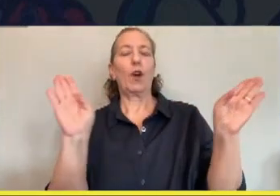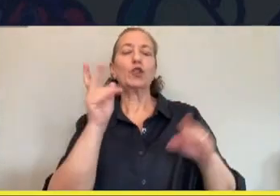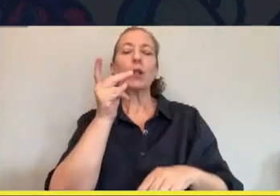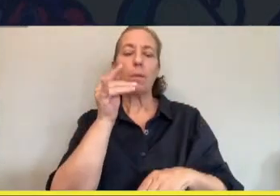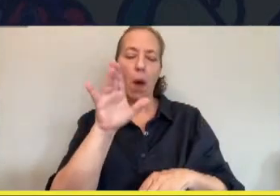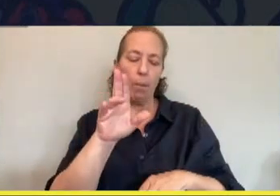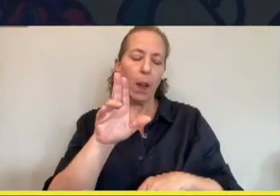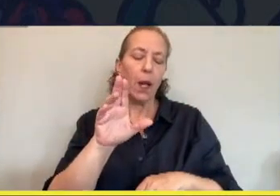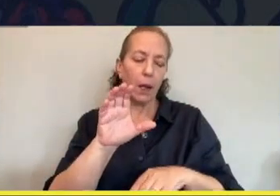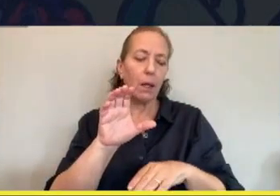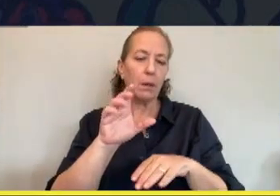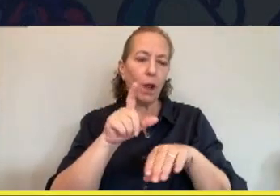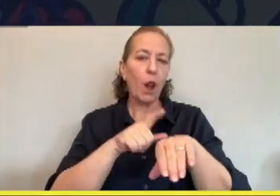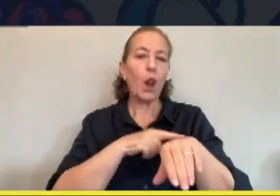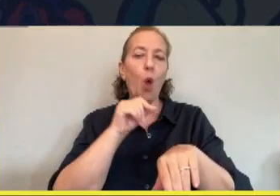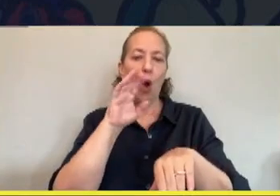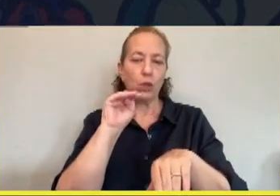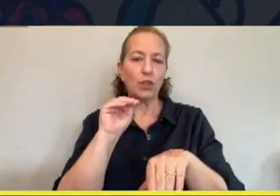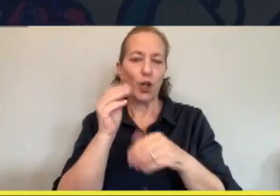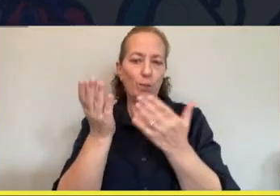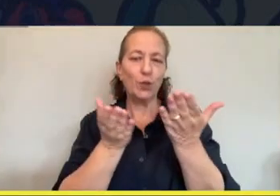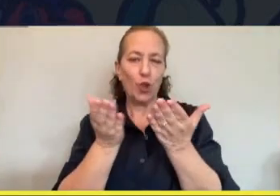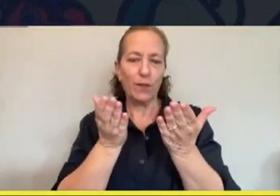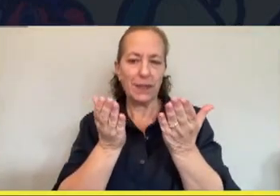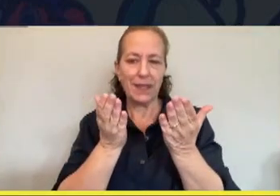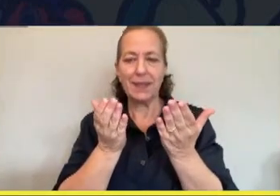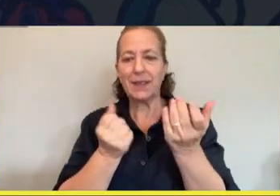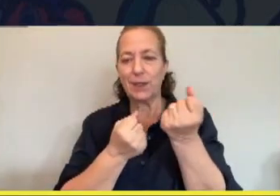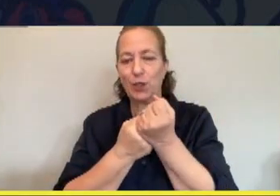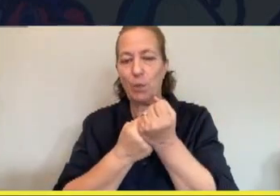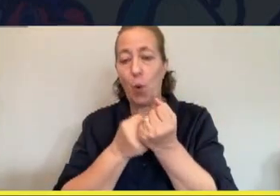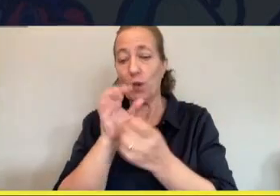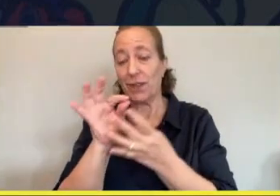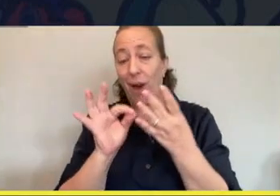and supports option. Next slide, please.